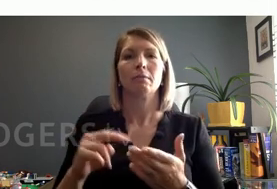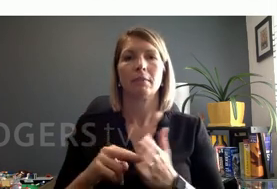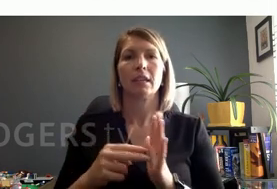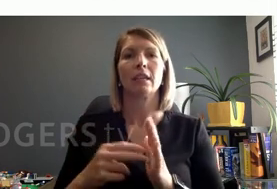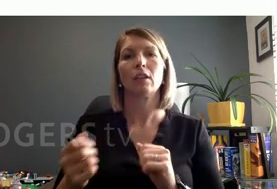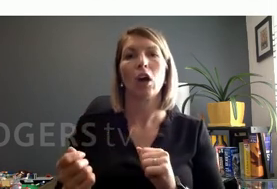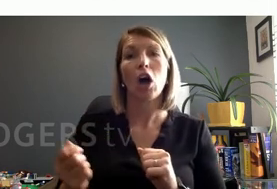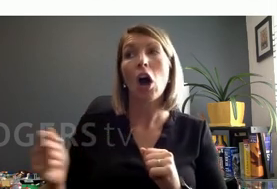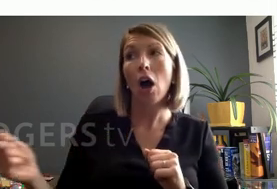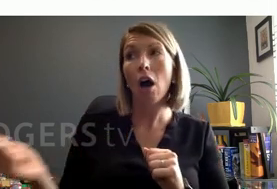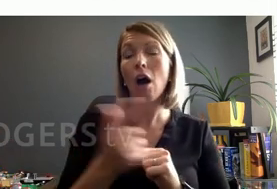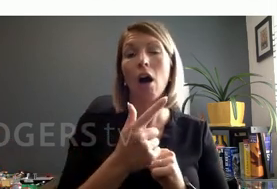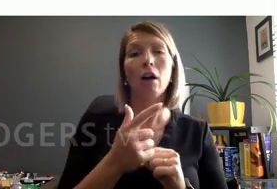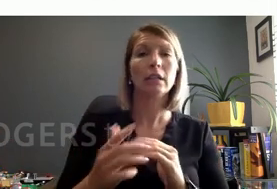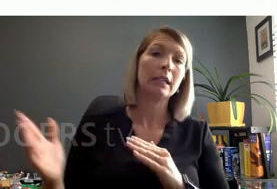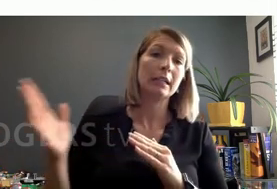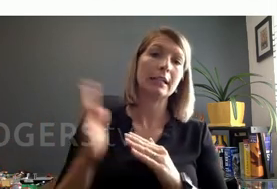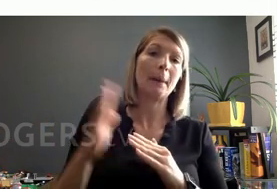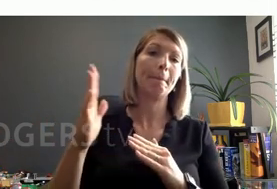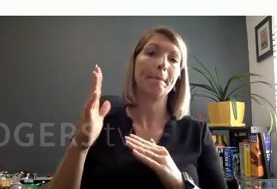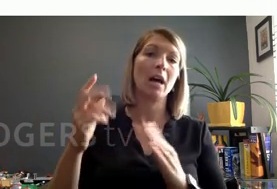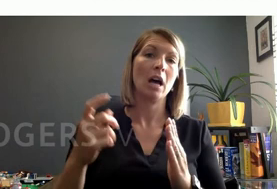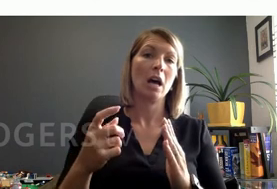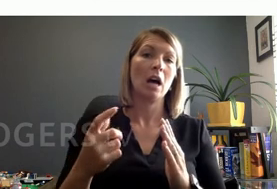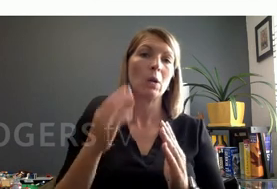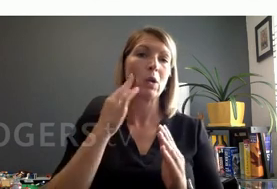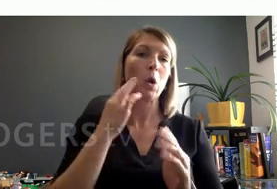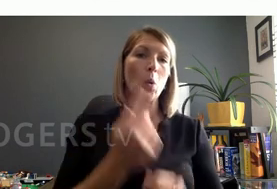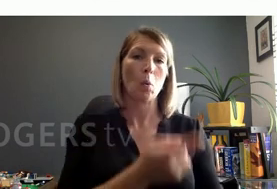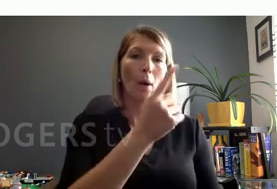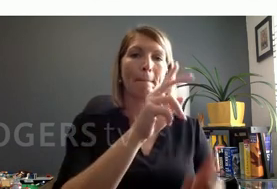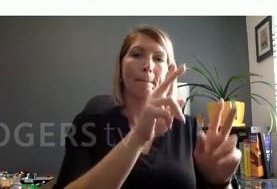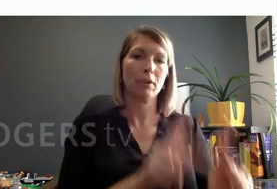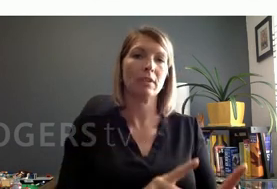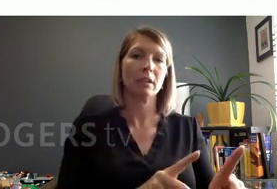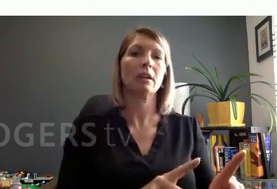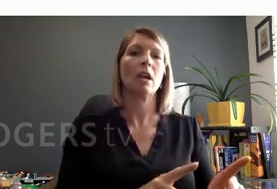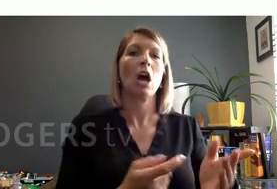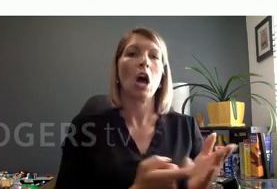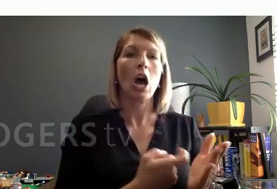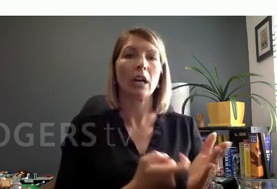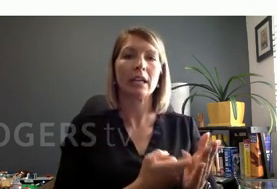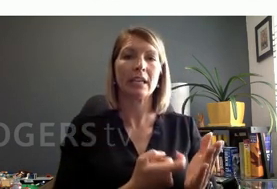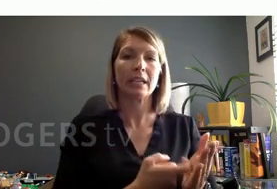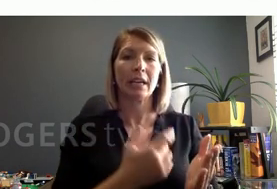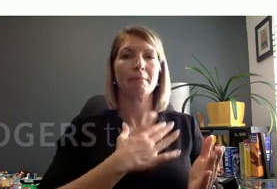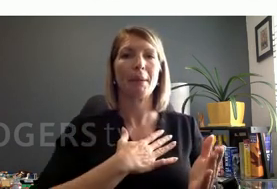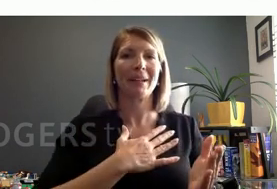hockey, right? And you might be wondering which one is number 1. Of course, Maple Leaf.